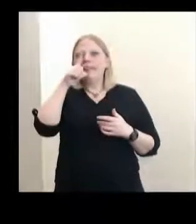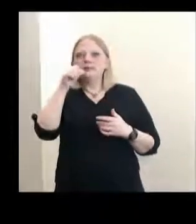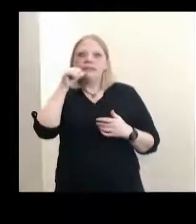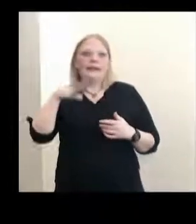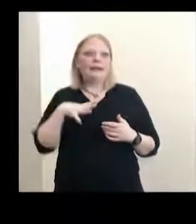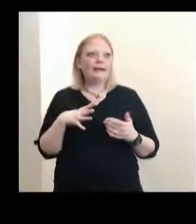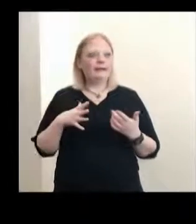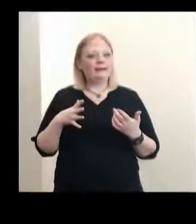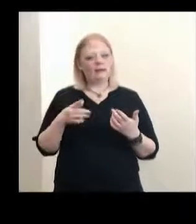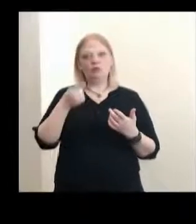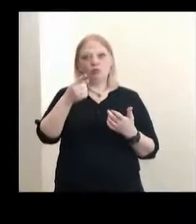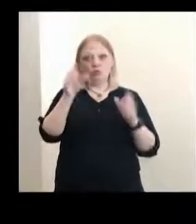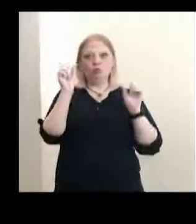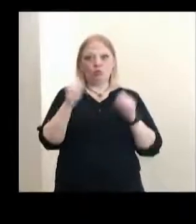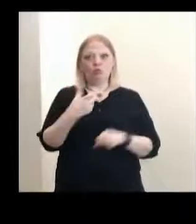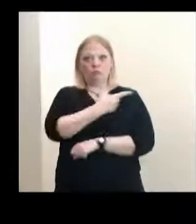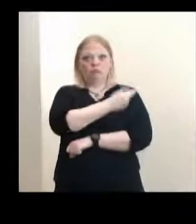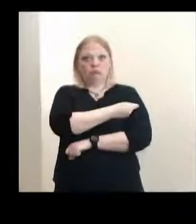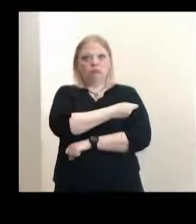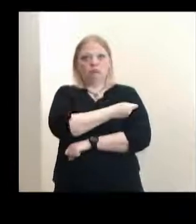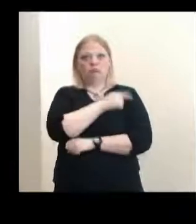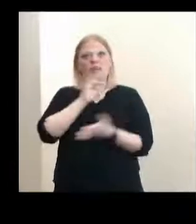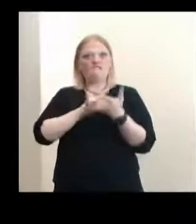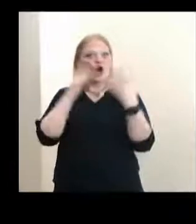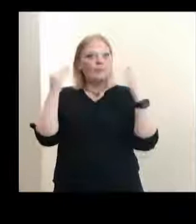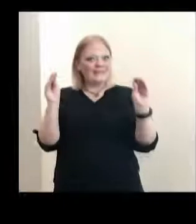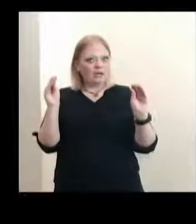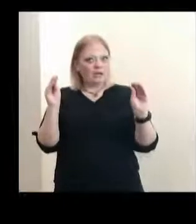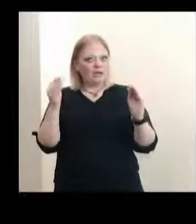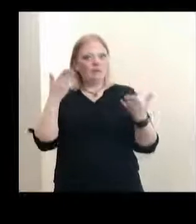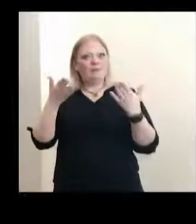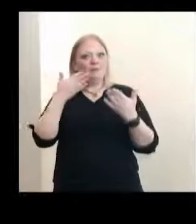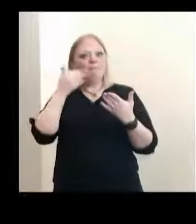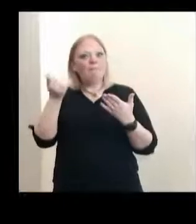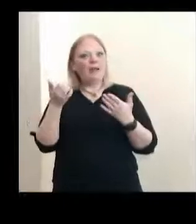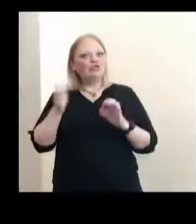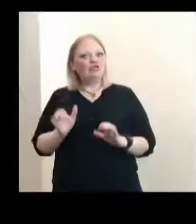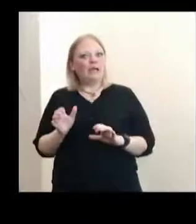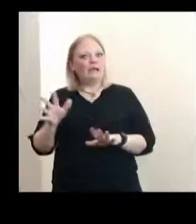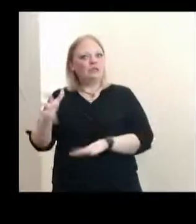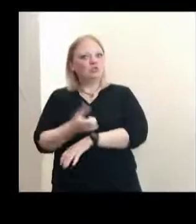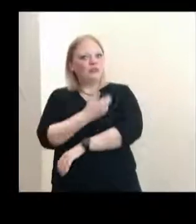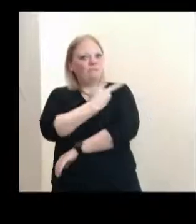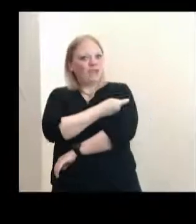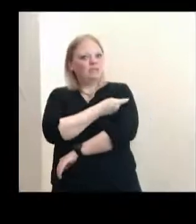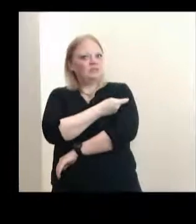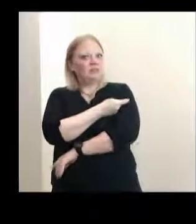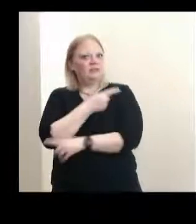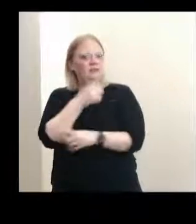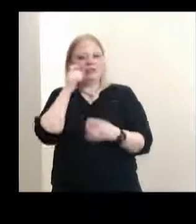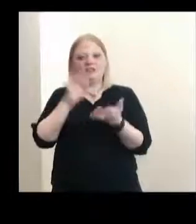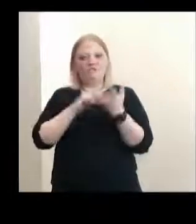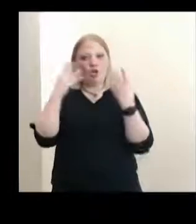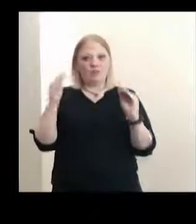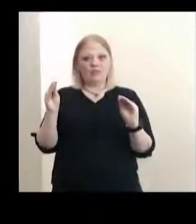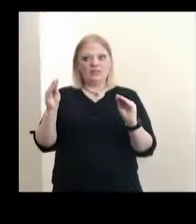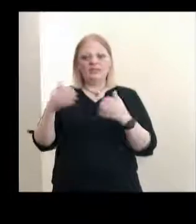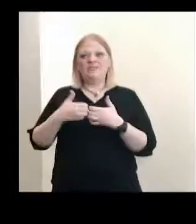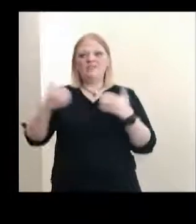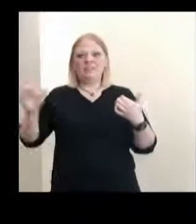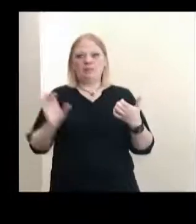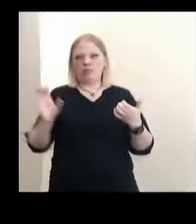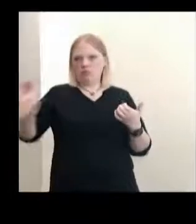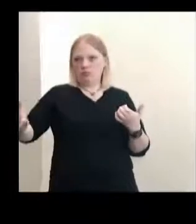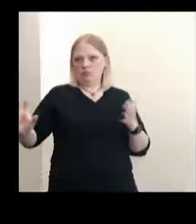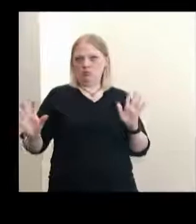lady, you can also get vaccinated at pharmacies, and you might have a better chance of getting a vaccine dosage because pharmacies are getting separate doses